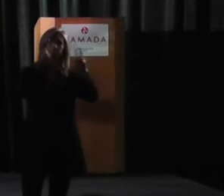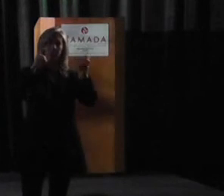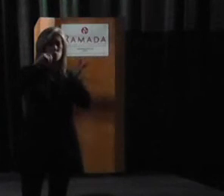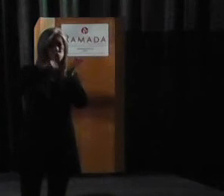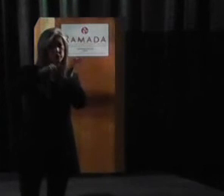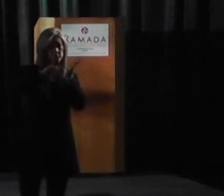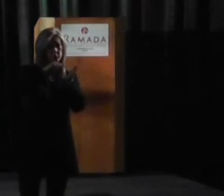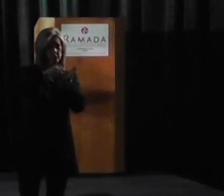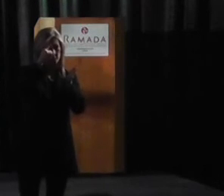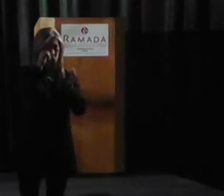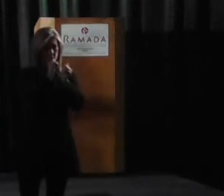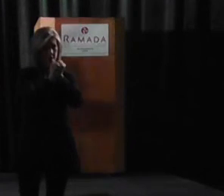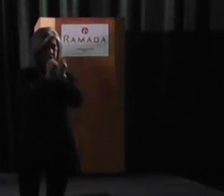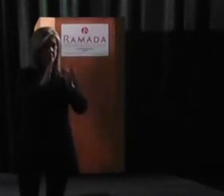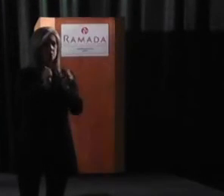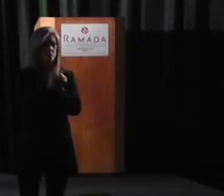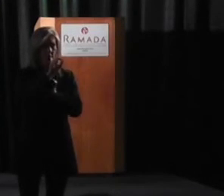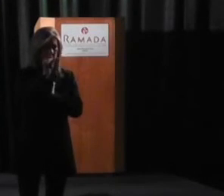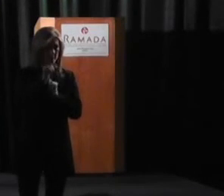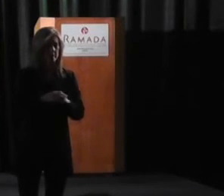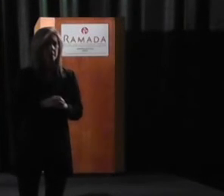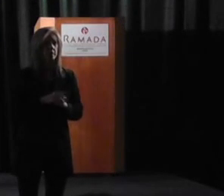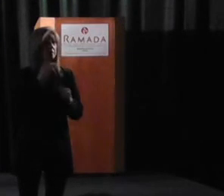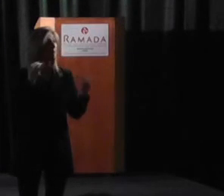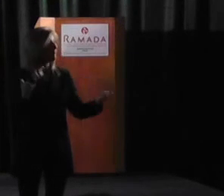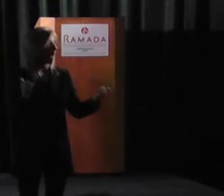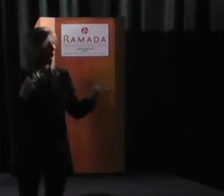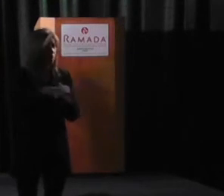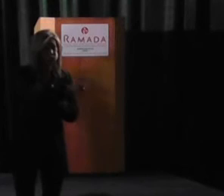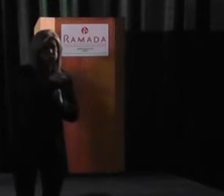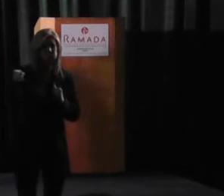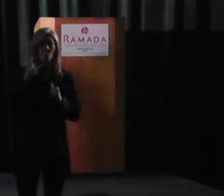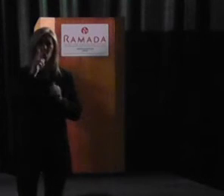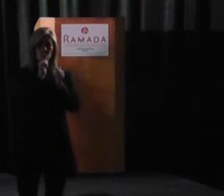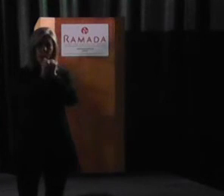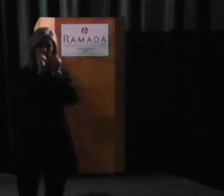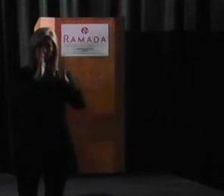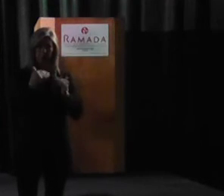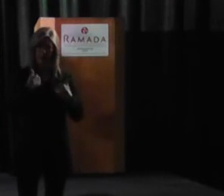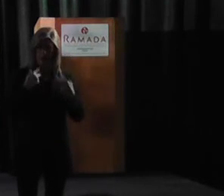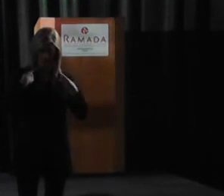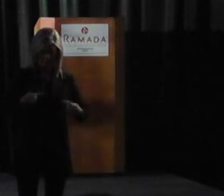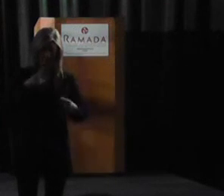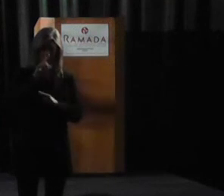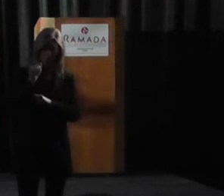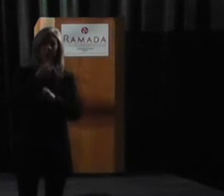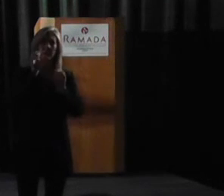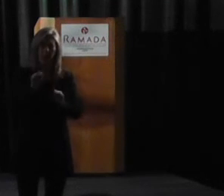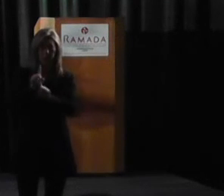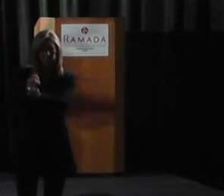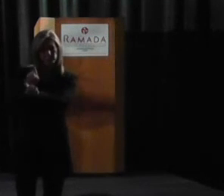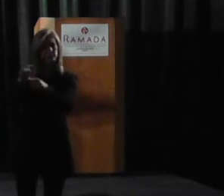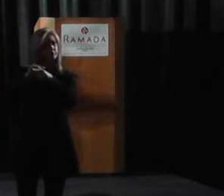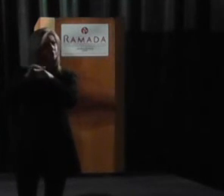Now, athletes with physical impairments had a space to train just like any other athlete. After the Man in Motion tour by Rick Hansen